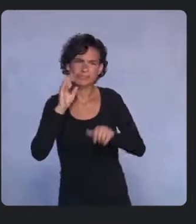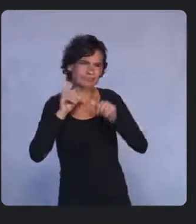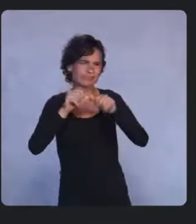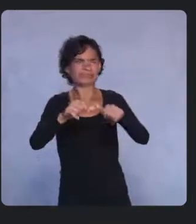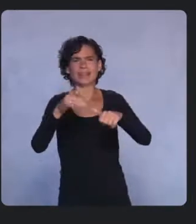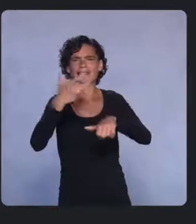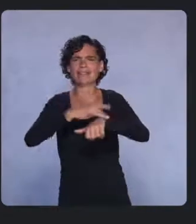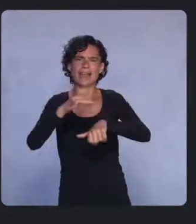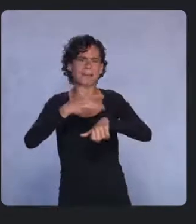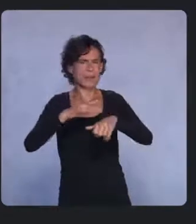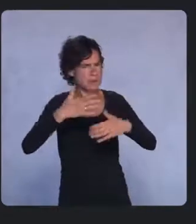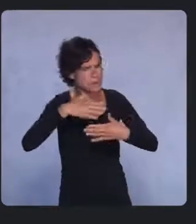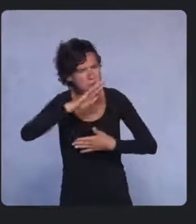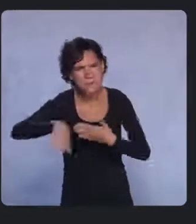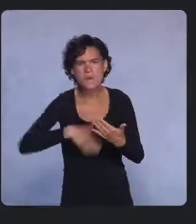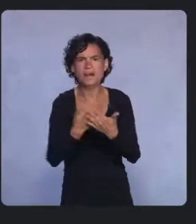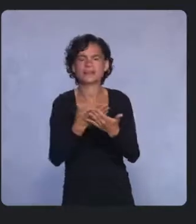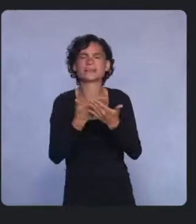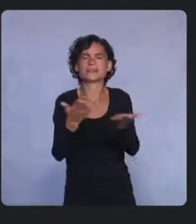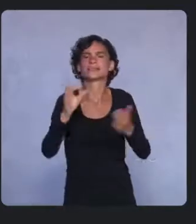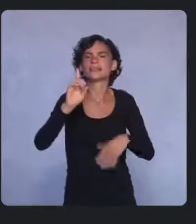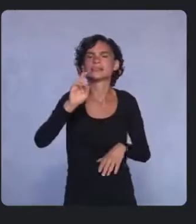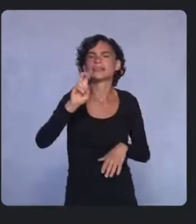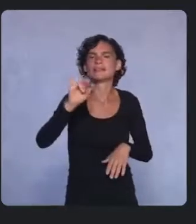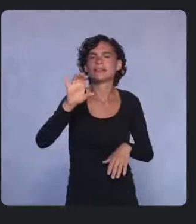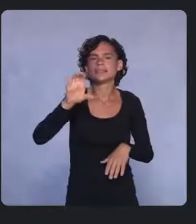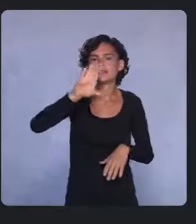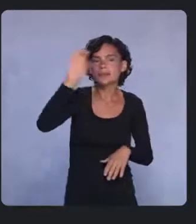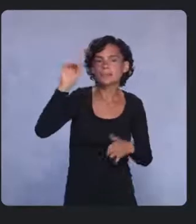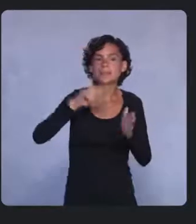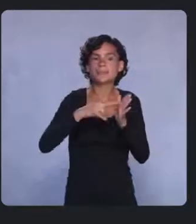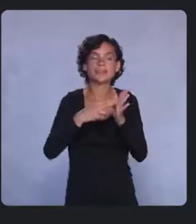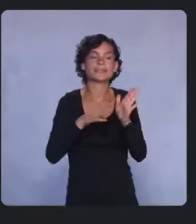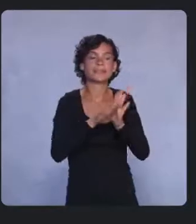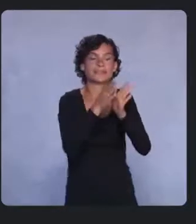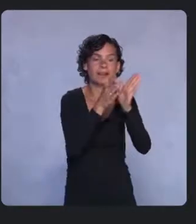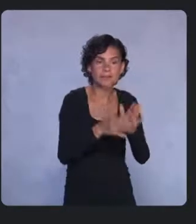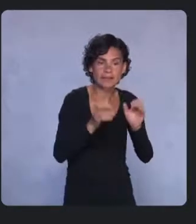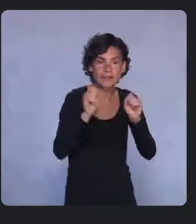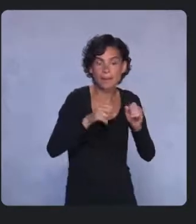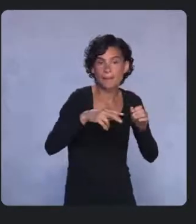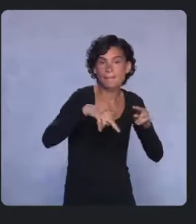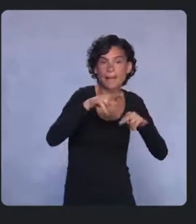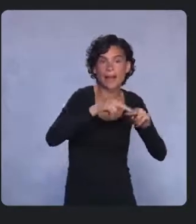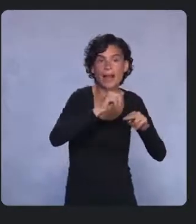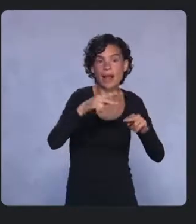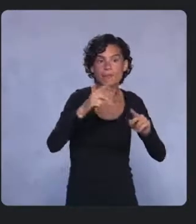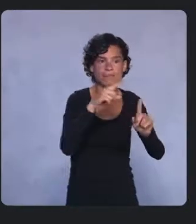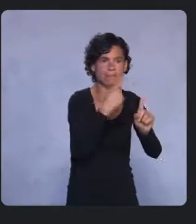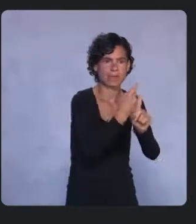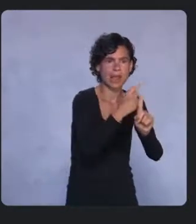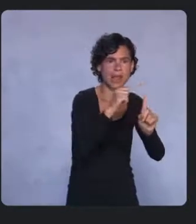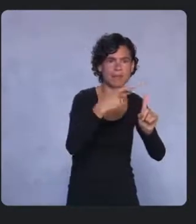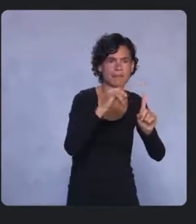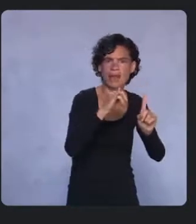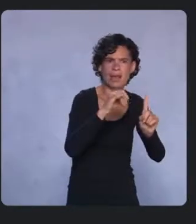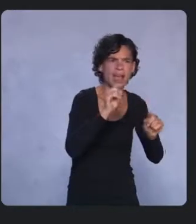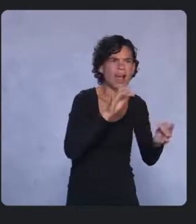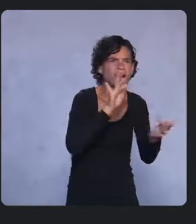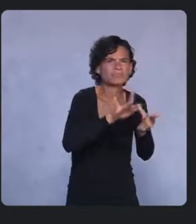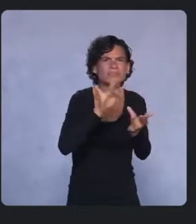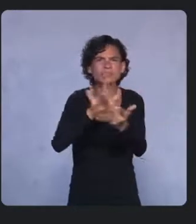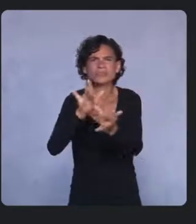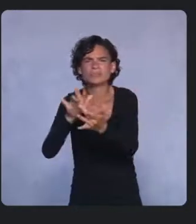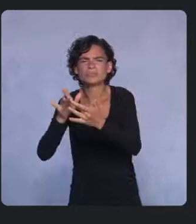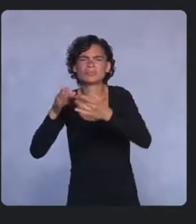device makers, which means developers can build apps with a single set of APIs and reach millions of consumers all over the